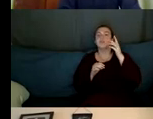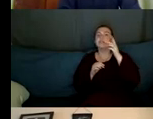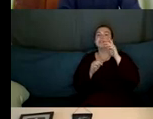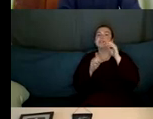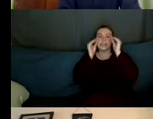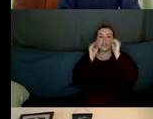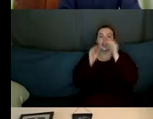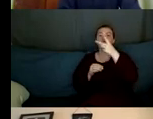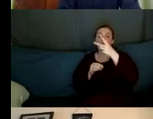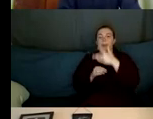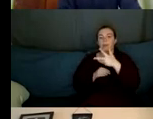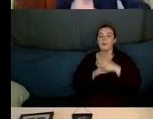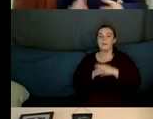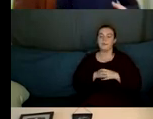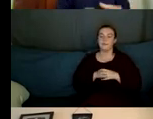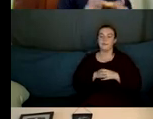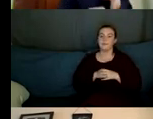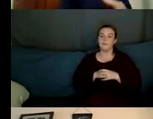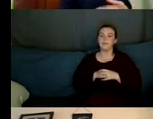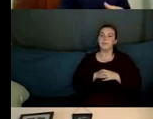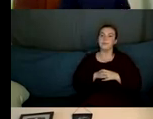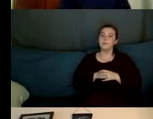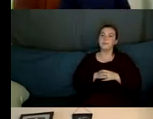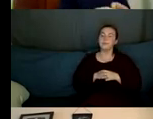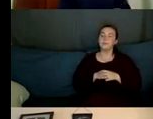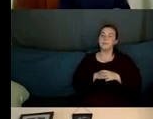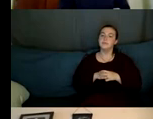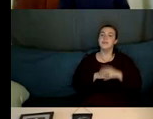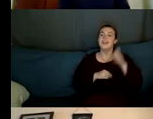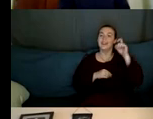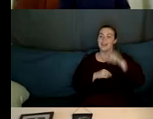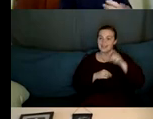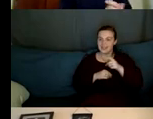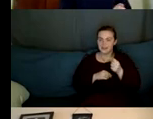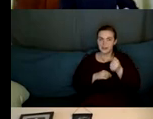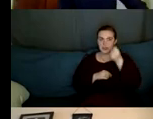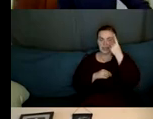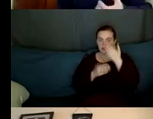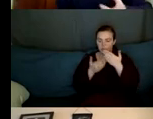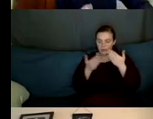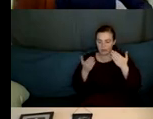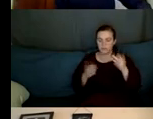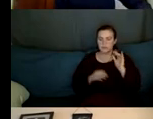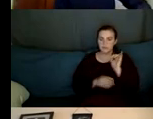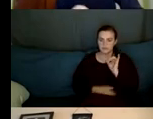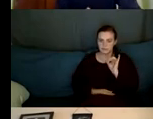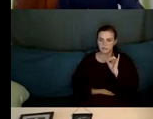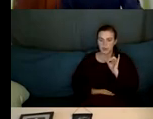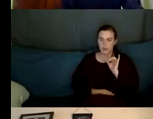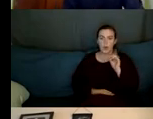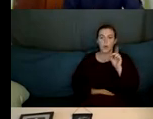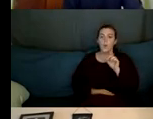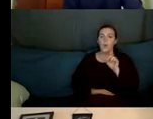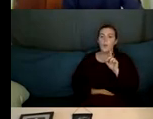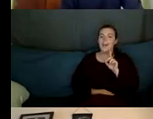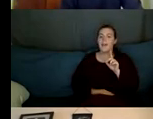So the other thing that you want, so you need to understand your resources at that point, and where they are.